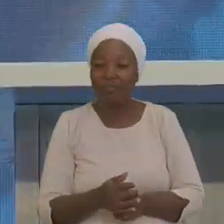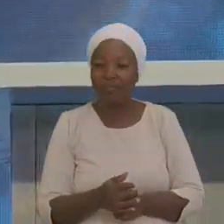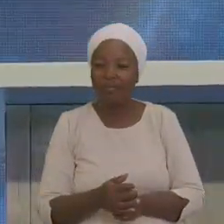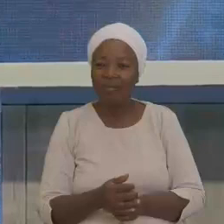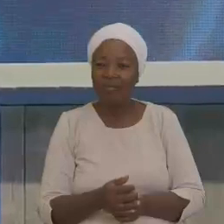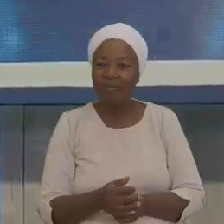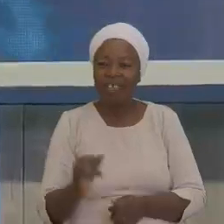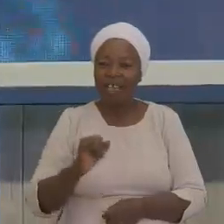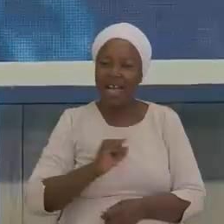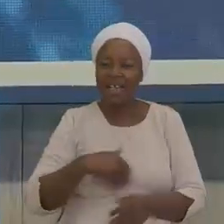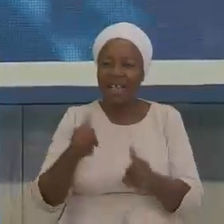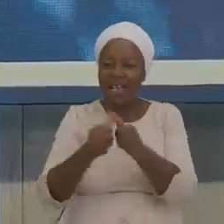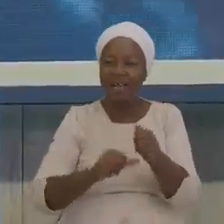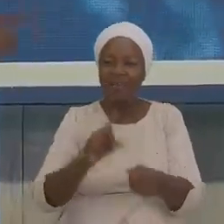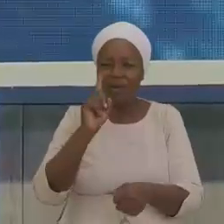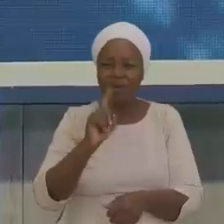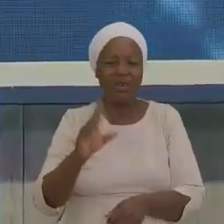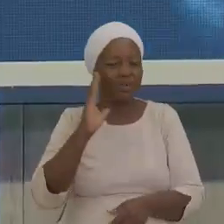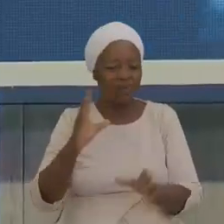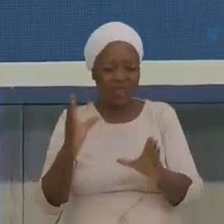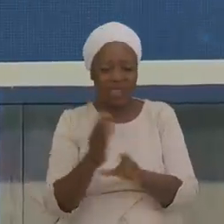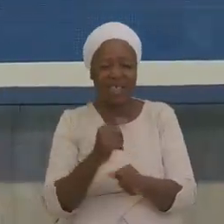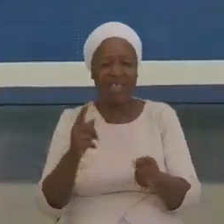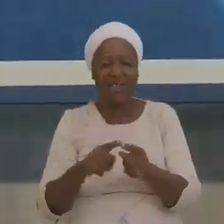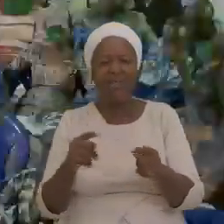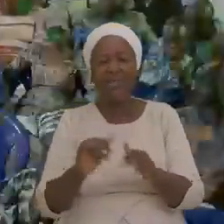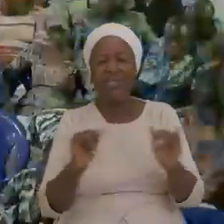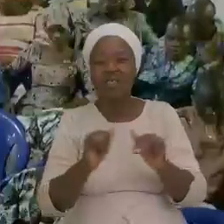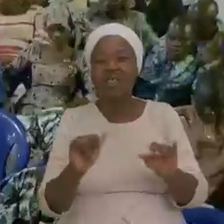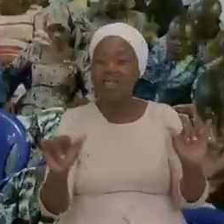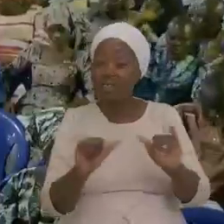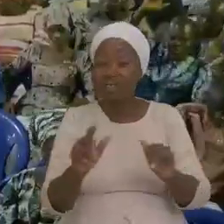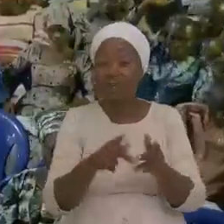And everybody will reach the same place.